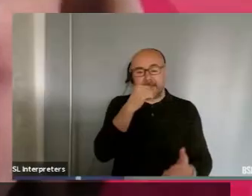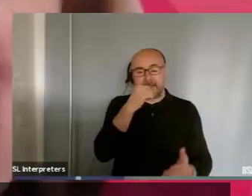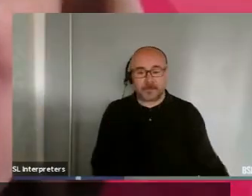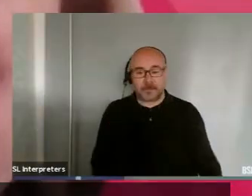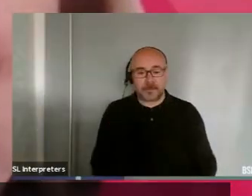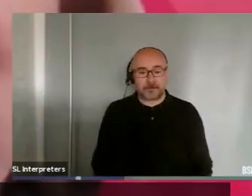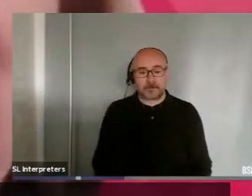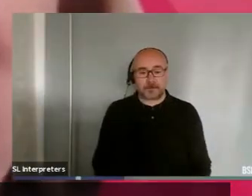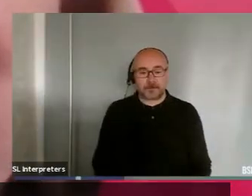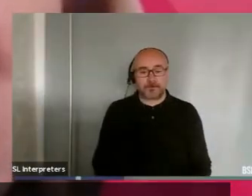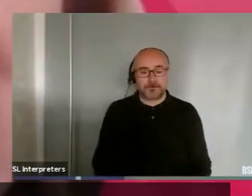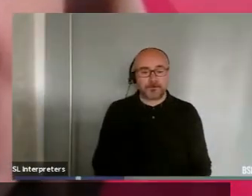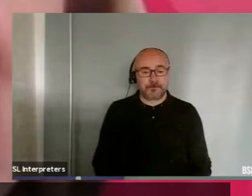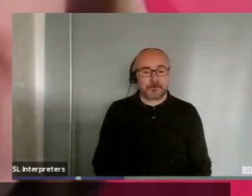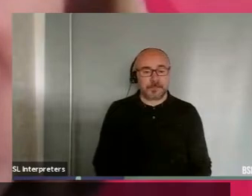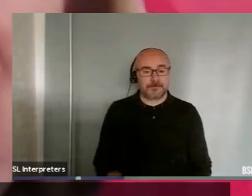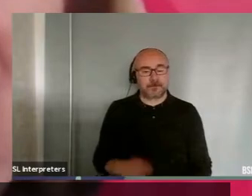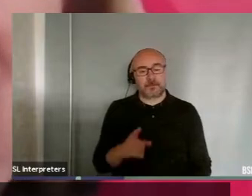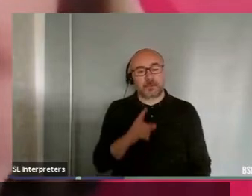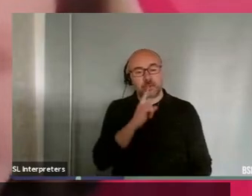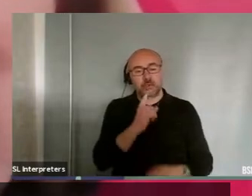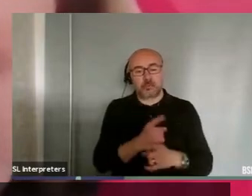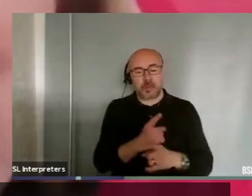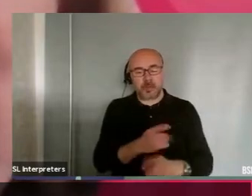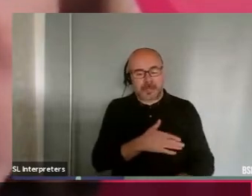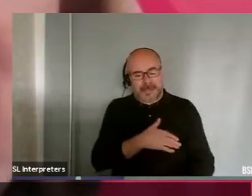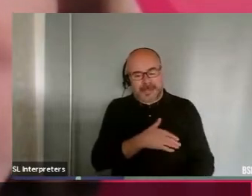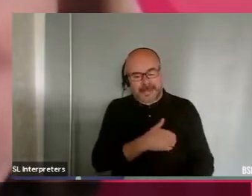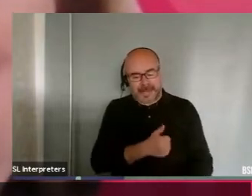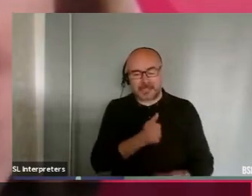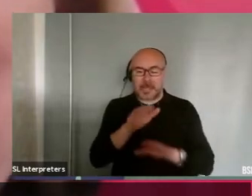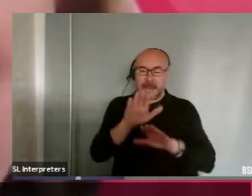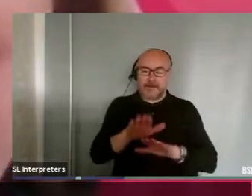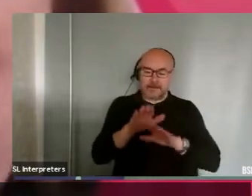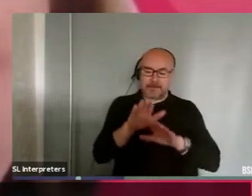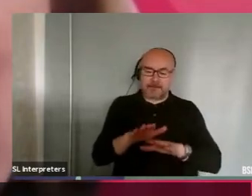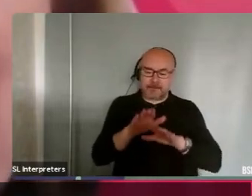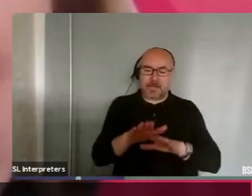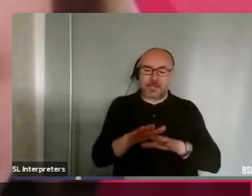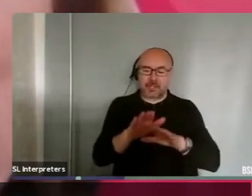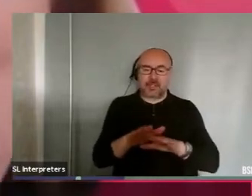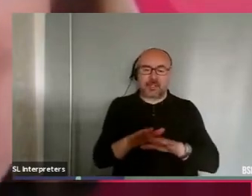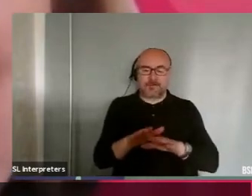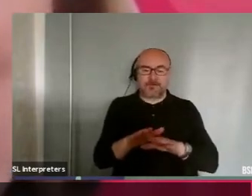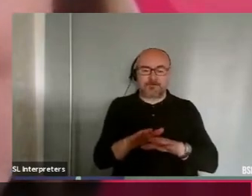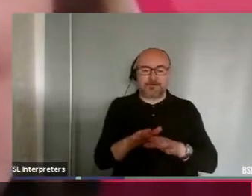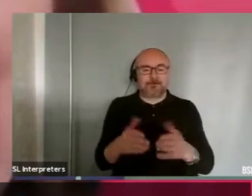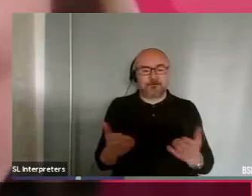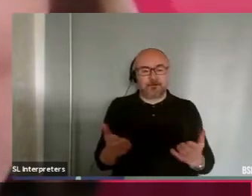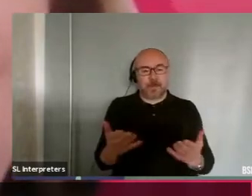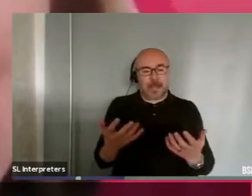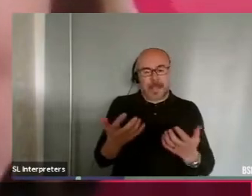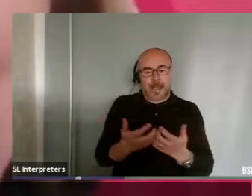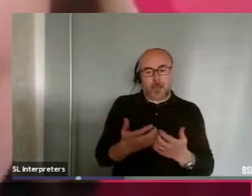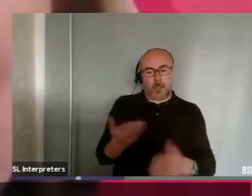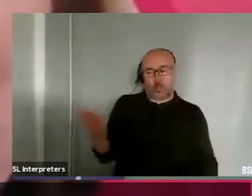And that's all arisen from the way in which he and Joan had to navigate and negotiate a very